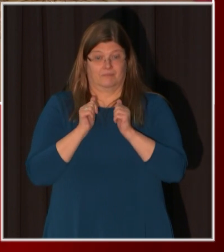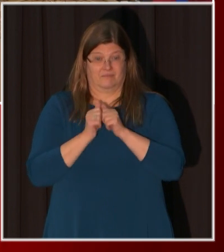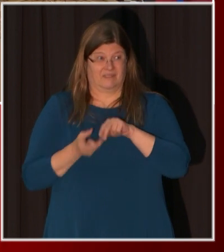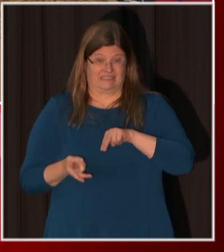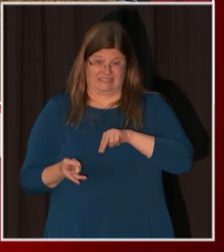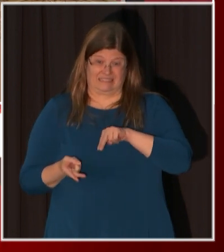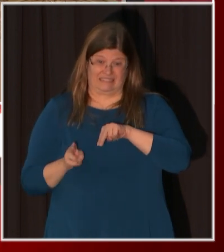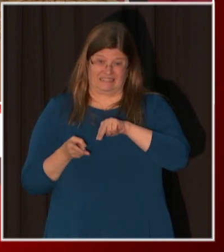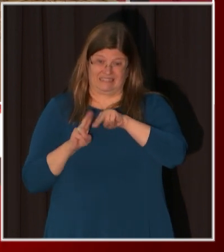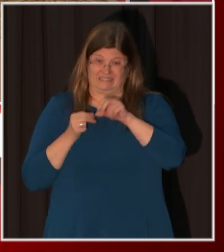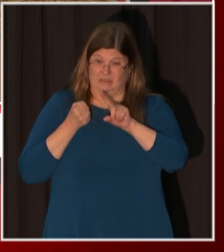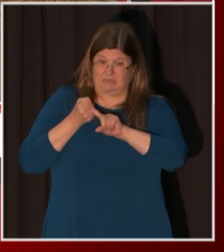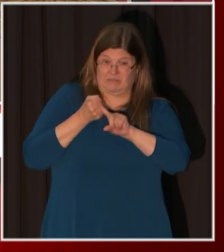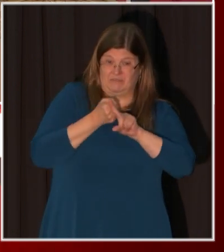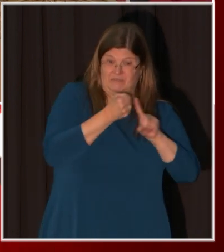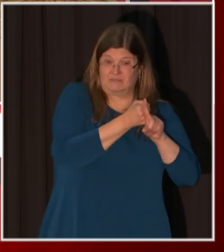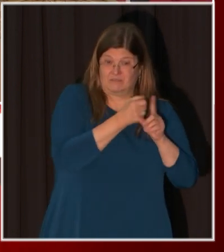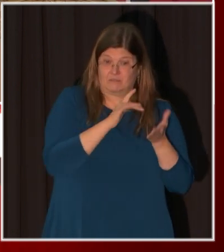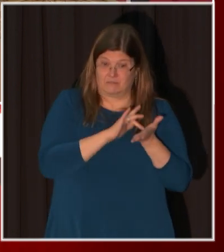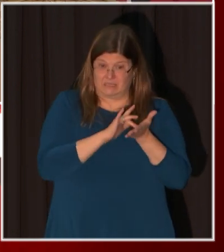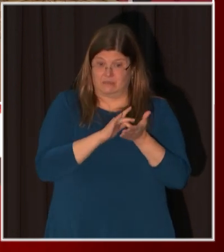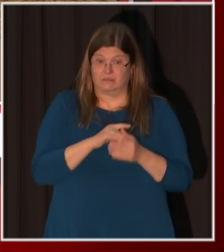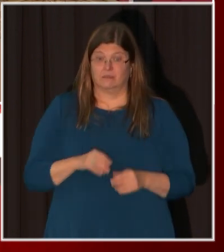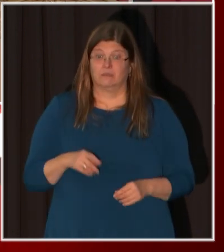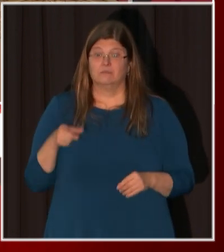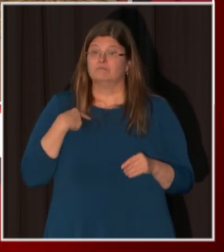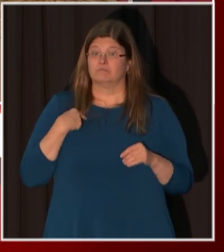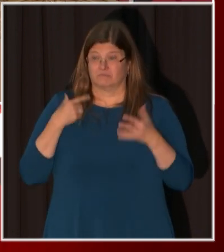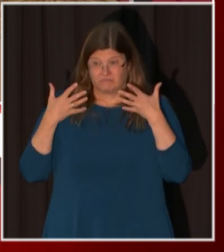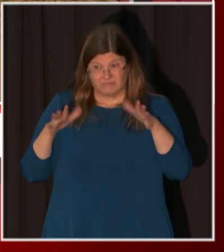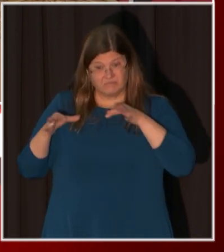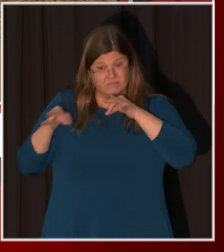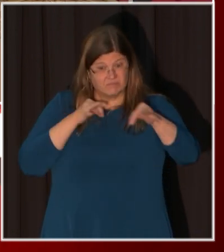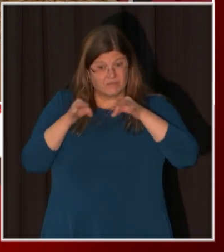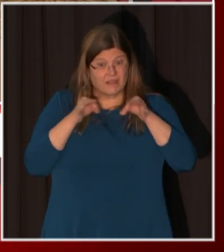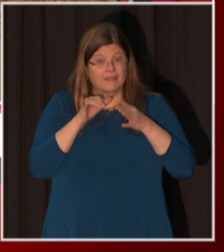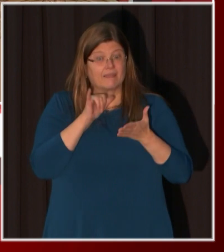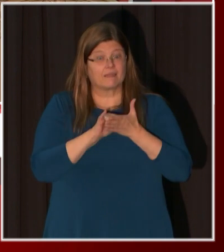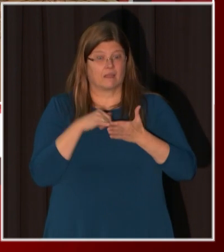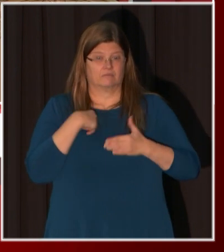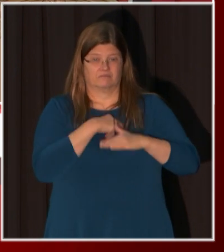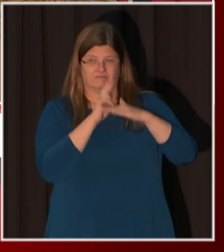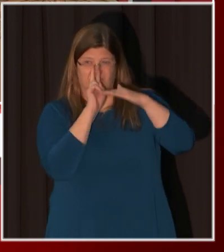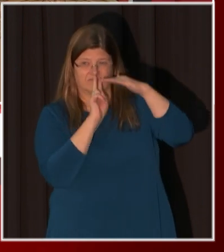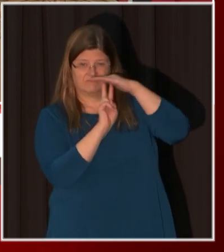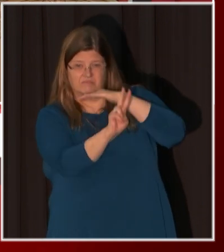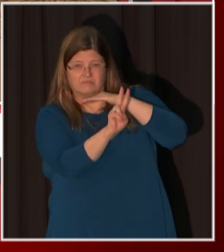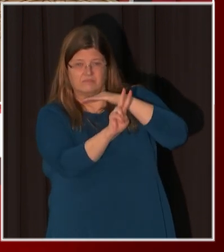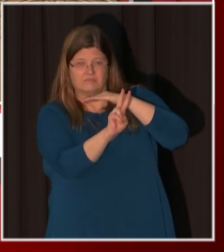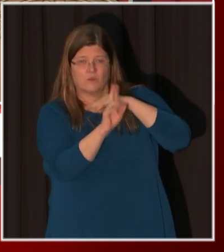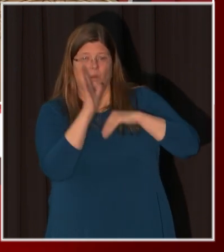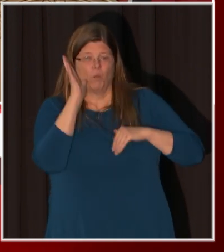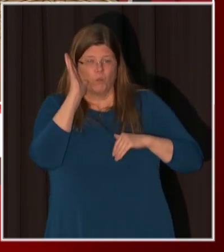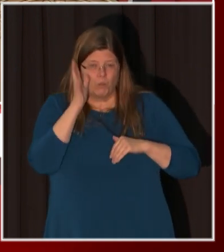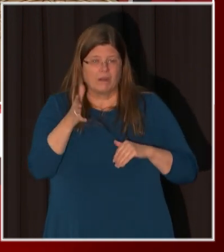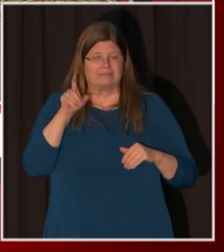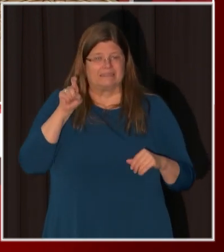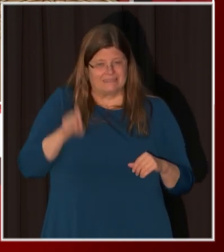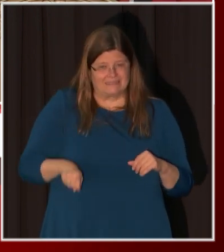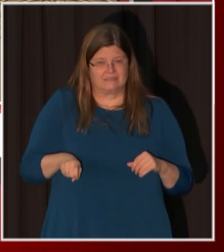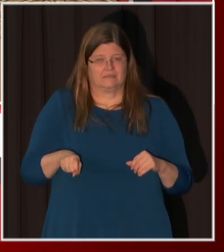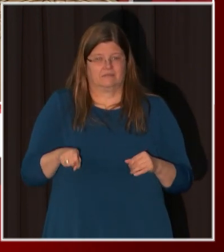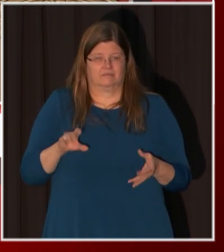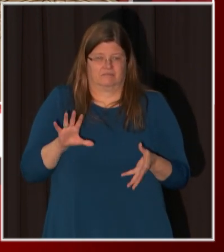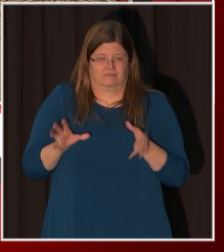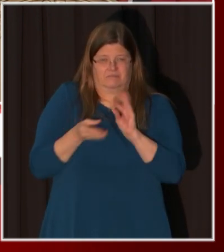In total, you've heard us talk about before, we have projected needing up to 3,600 additional